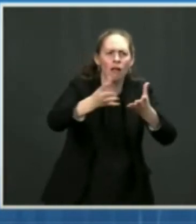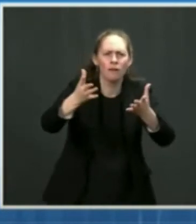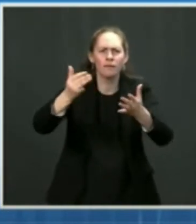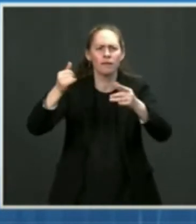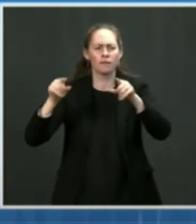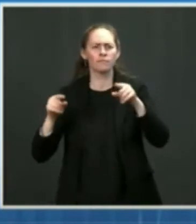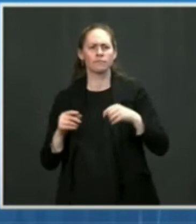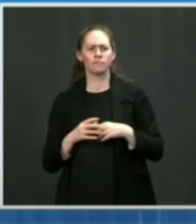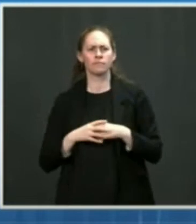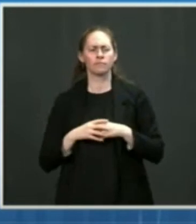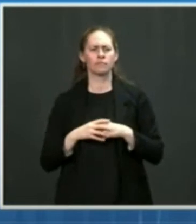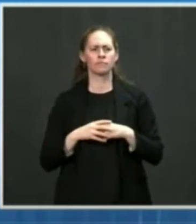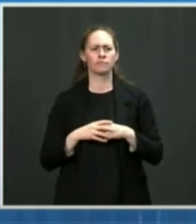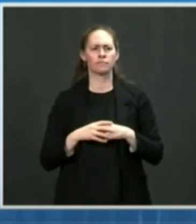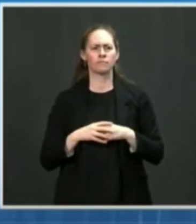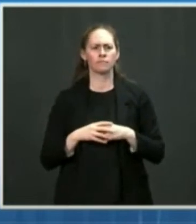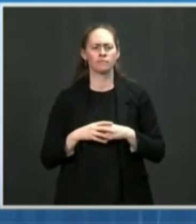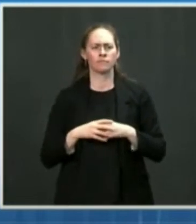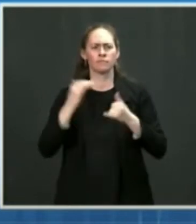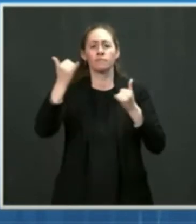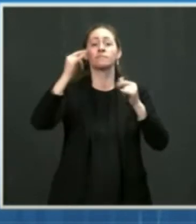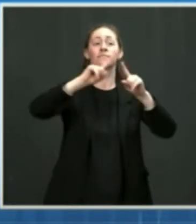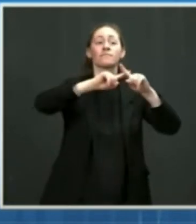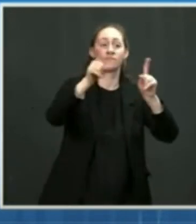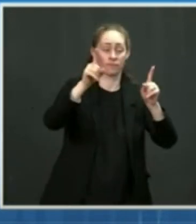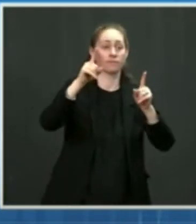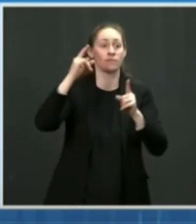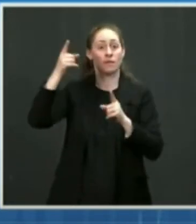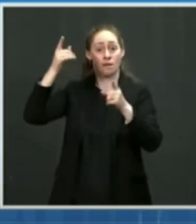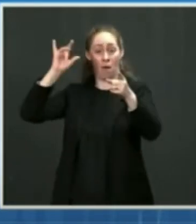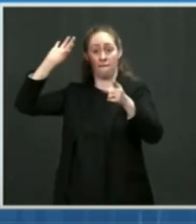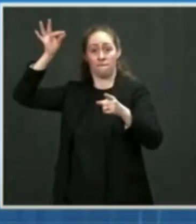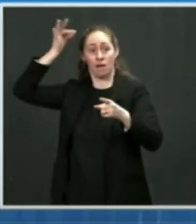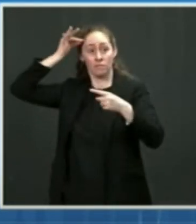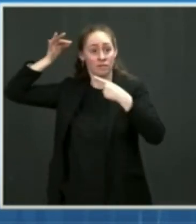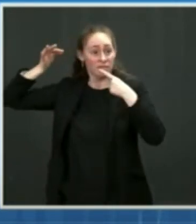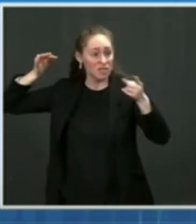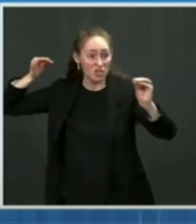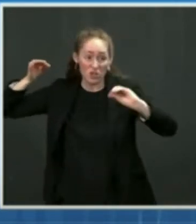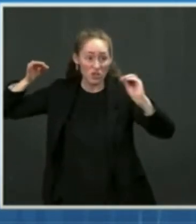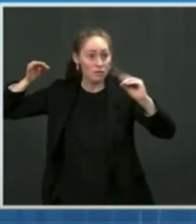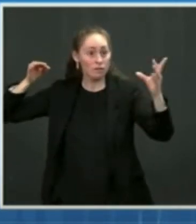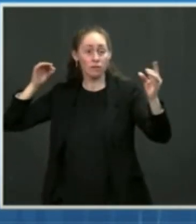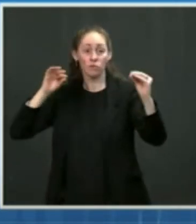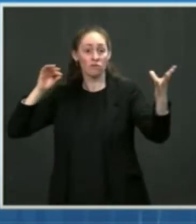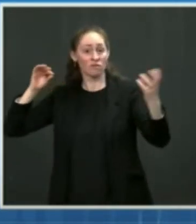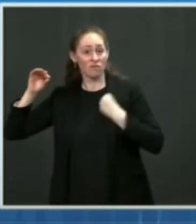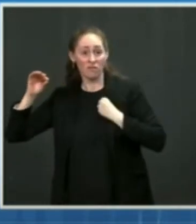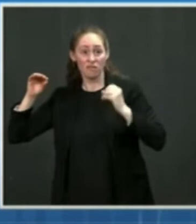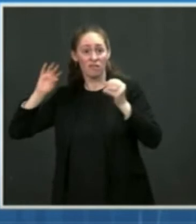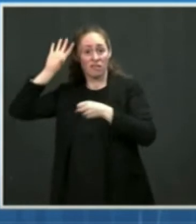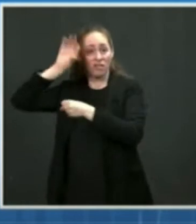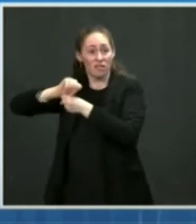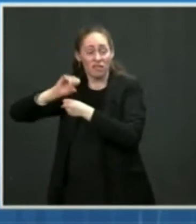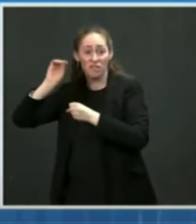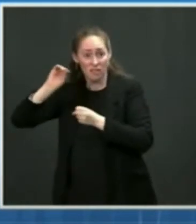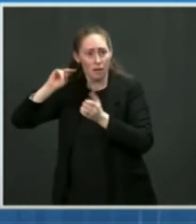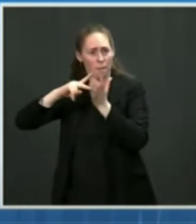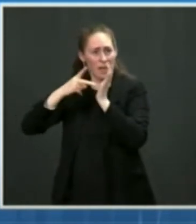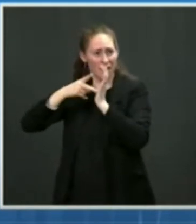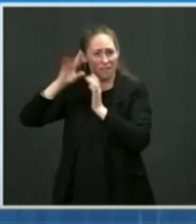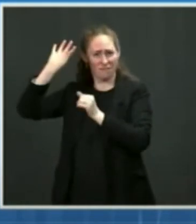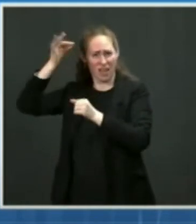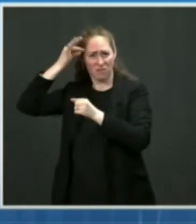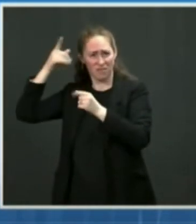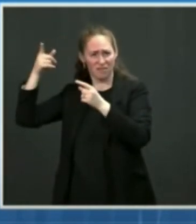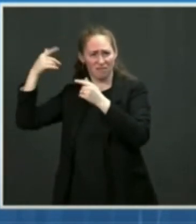themselves not to book appointments directly. Is that the intent of the federal pharmacy program? Because it seems